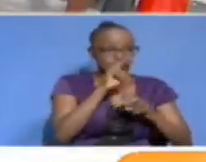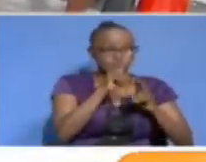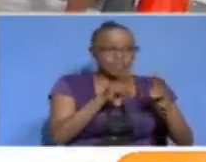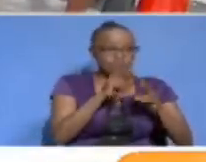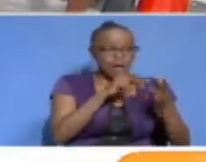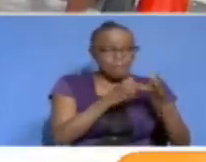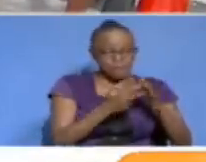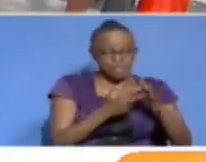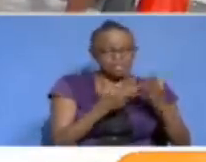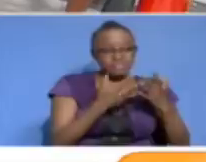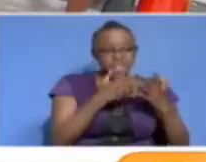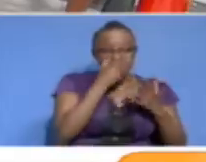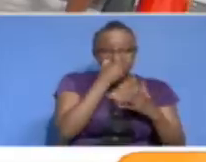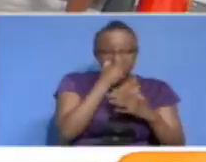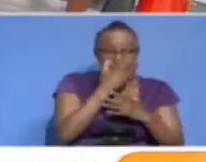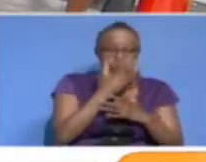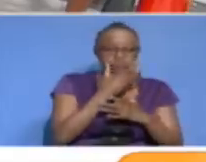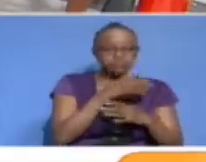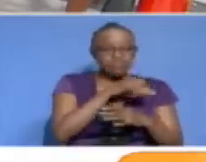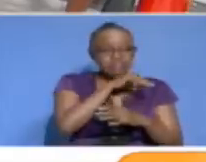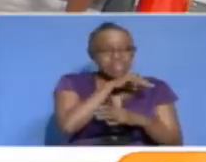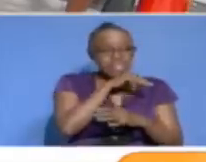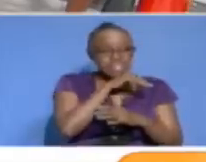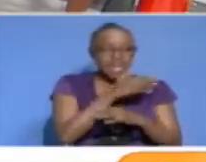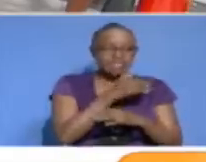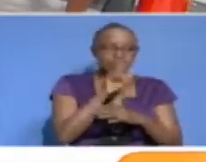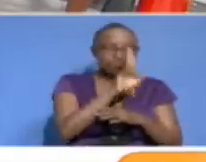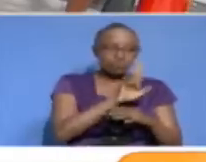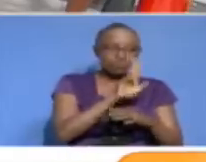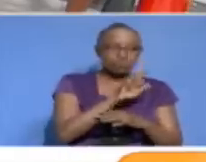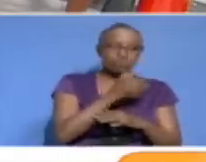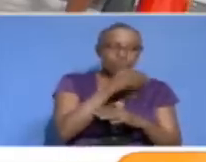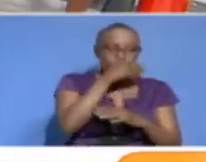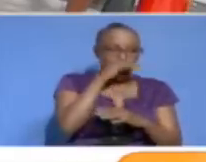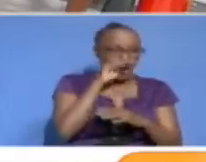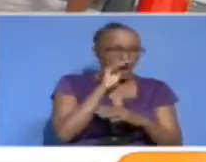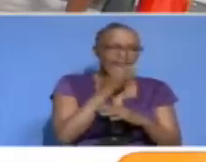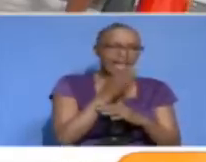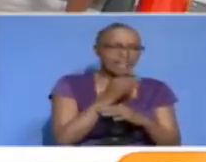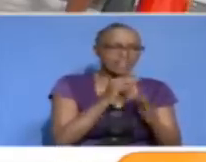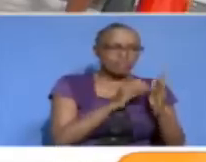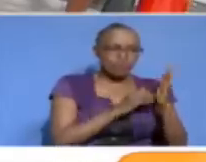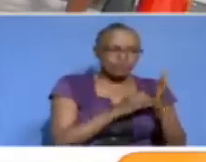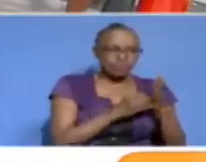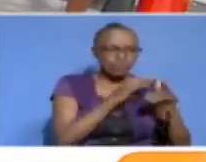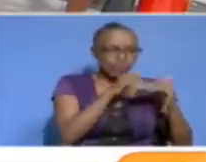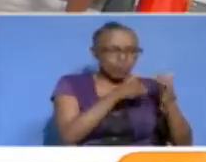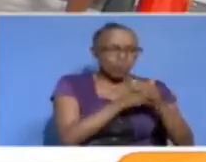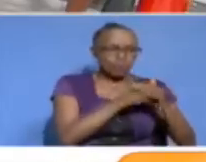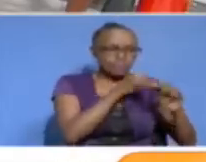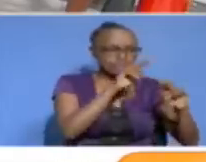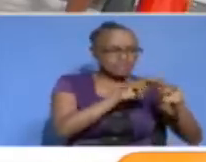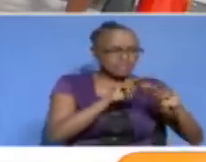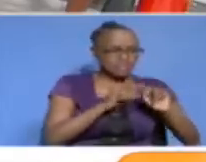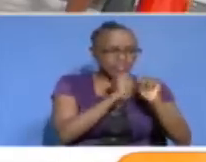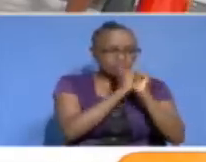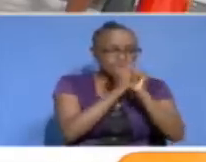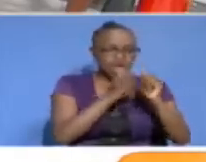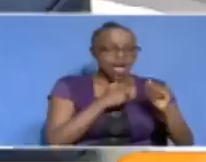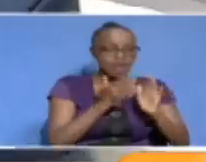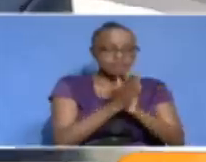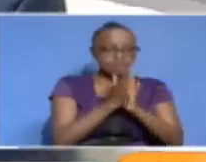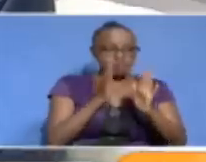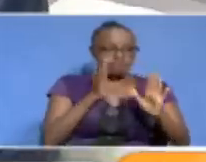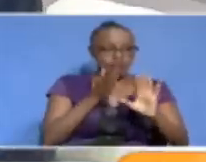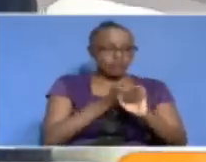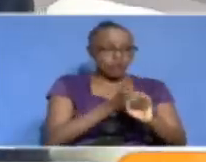stands with Baba? Ruto, Baba, Uhuru, Kalonzo, Wetangula, wakae chini. Tukua na line up ya